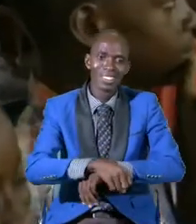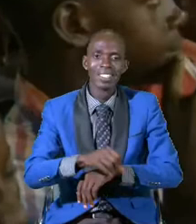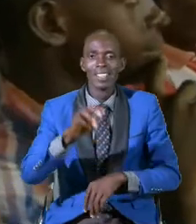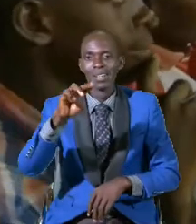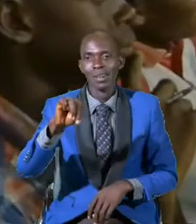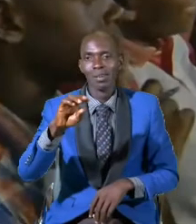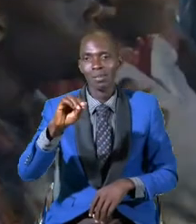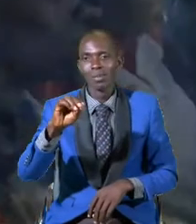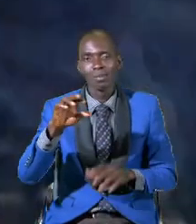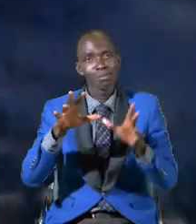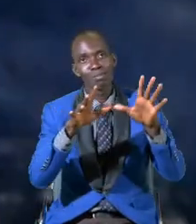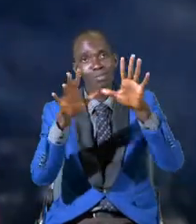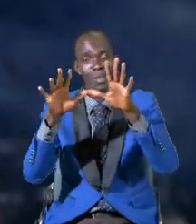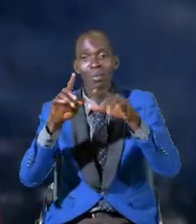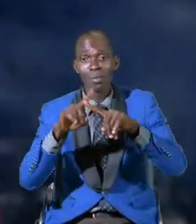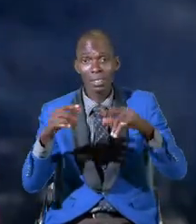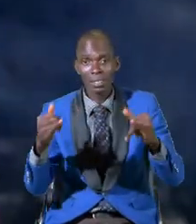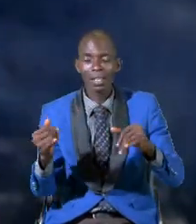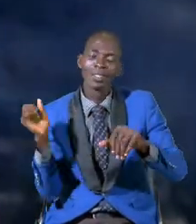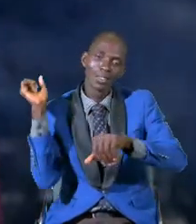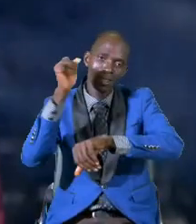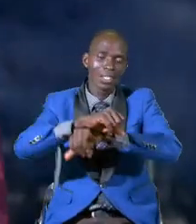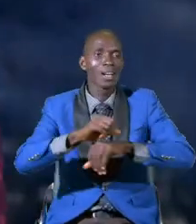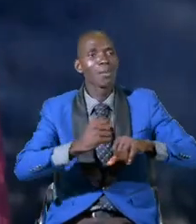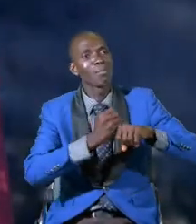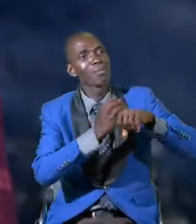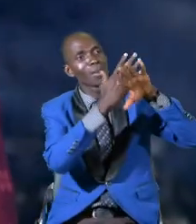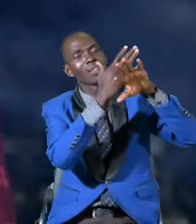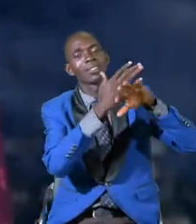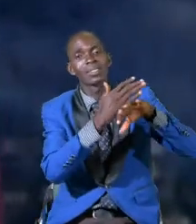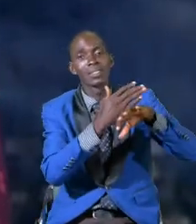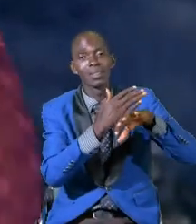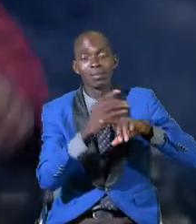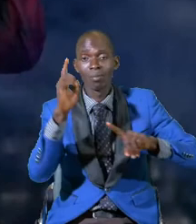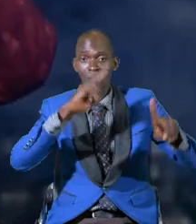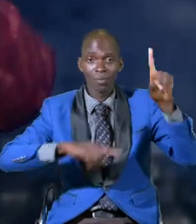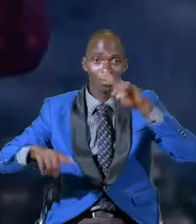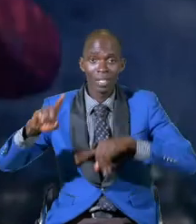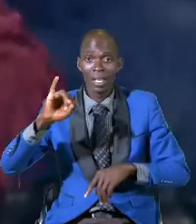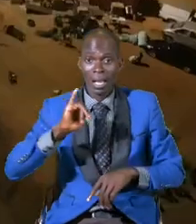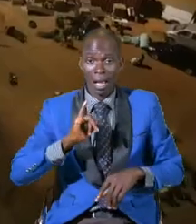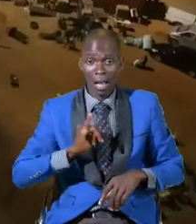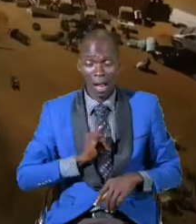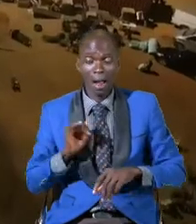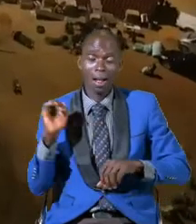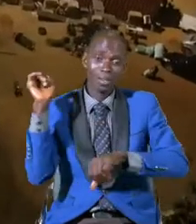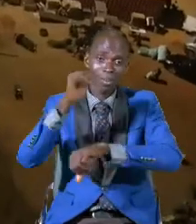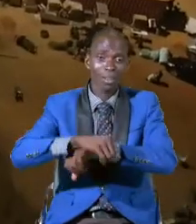conquer mountains. I said, I conquer